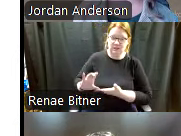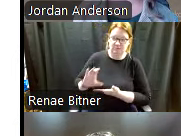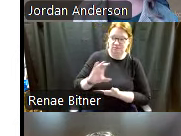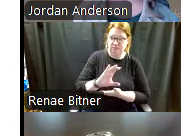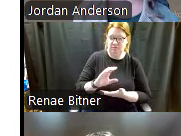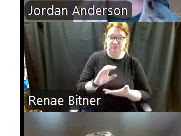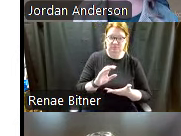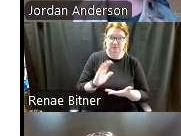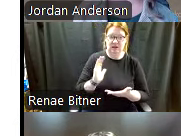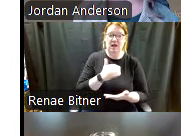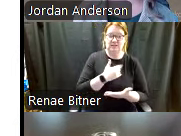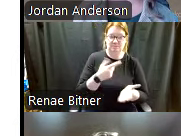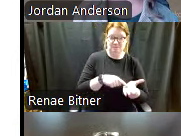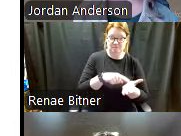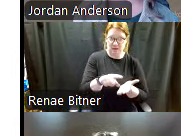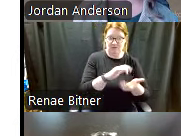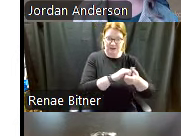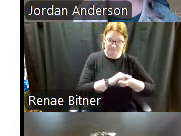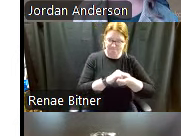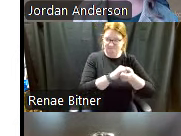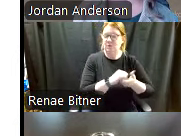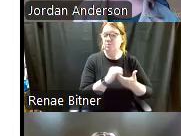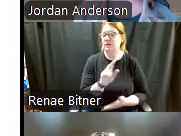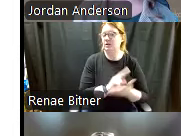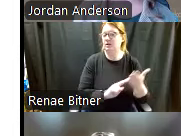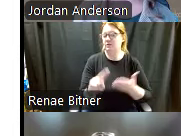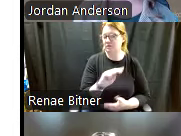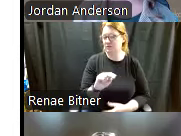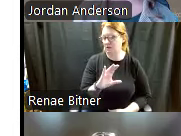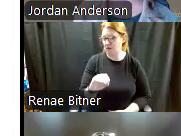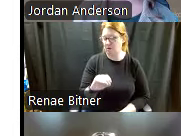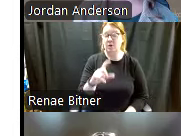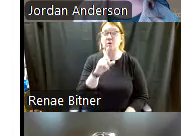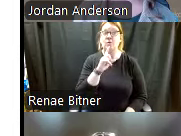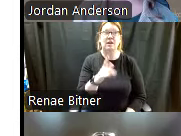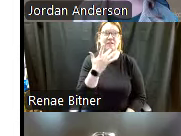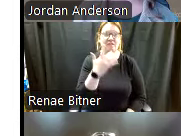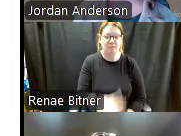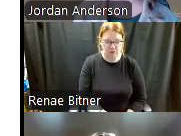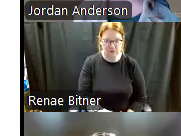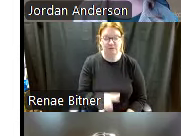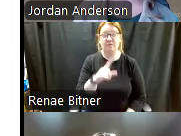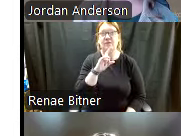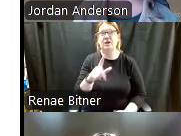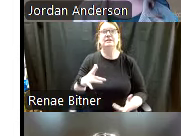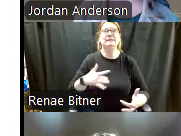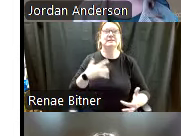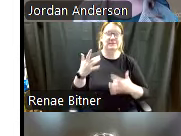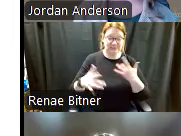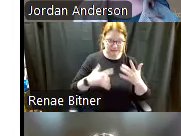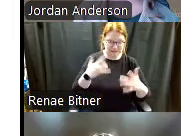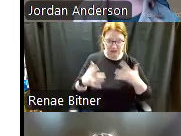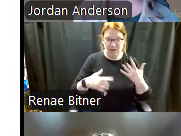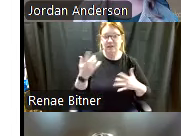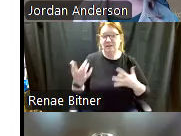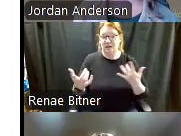with the University of Colorado. So we are very fortunate and excited that we get to continue this